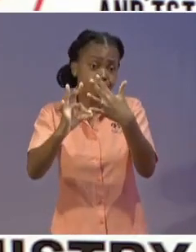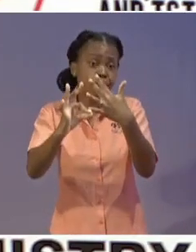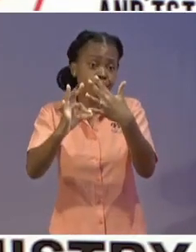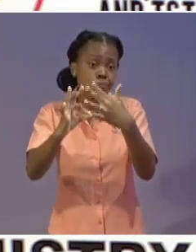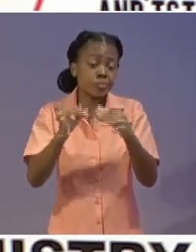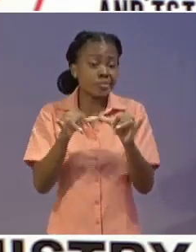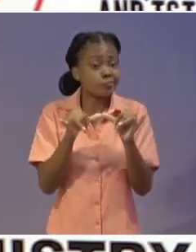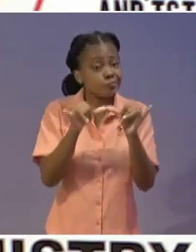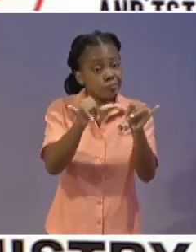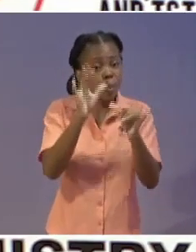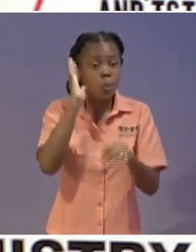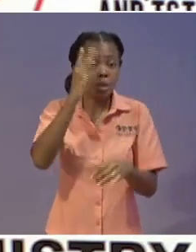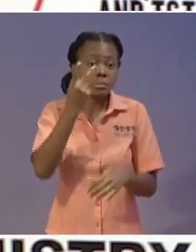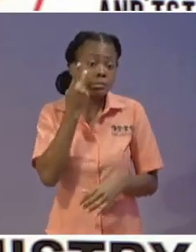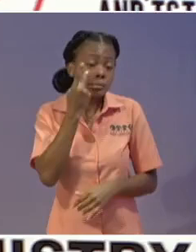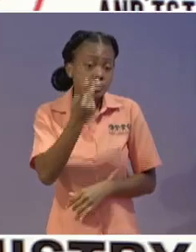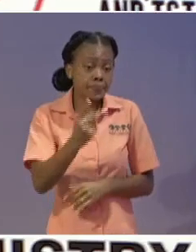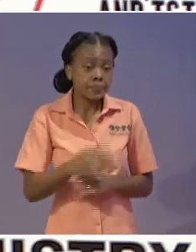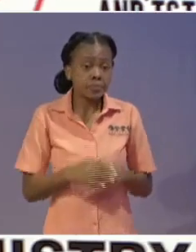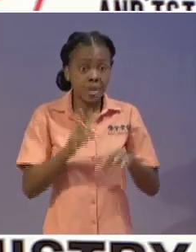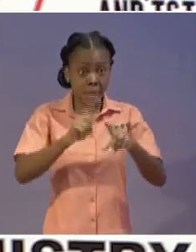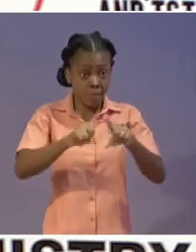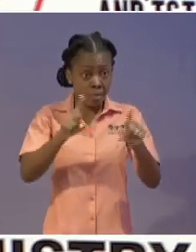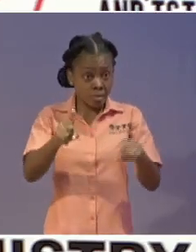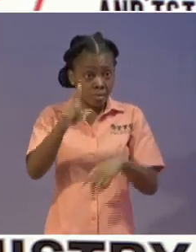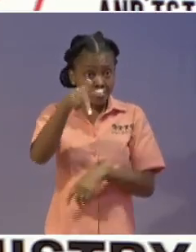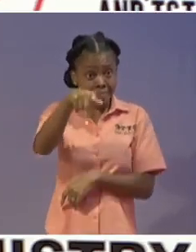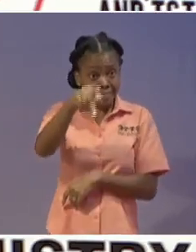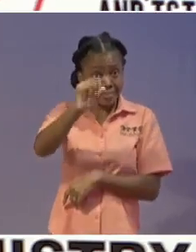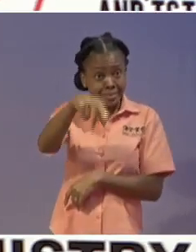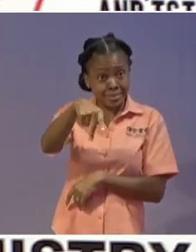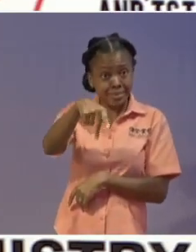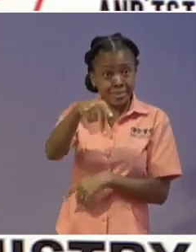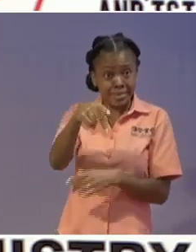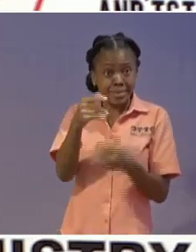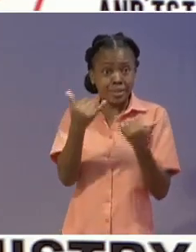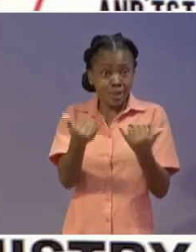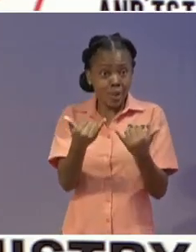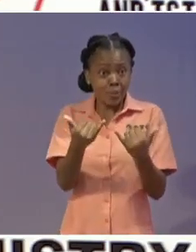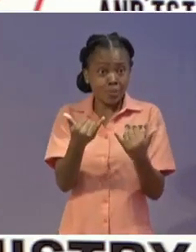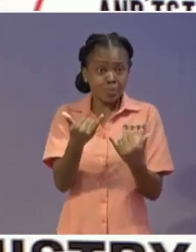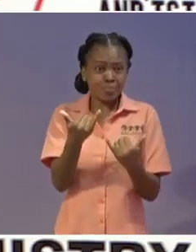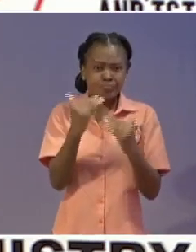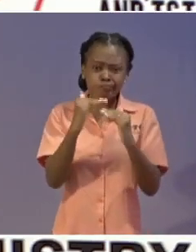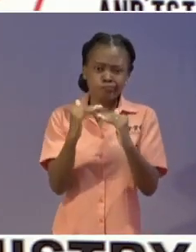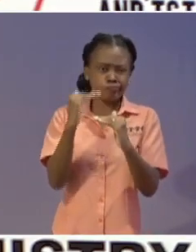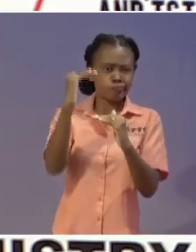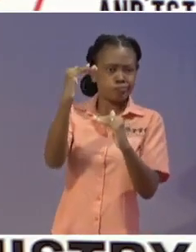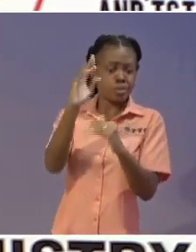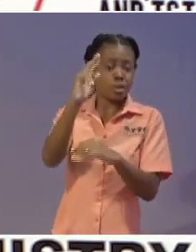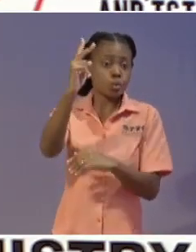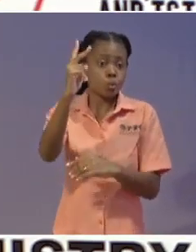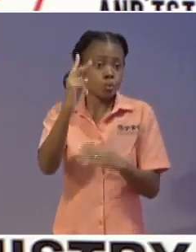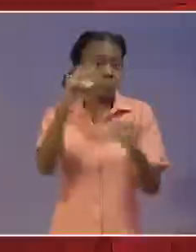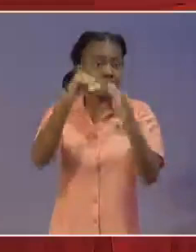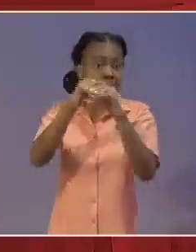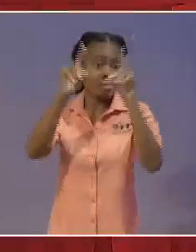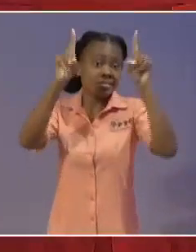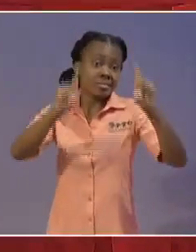I think Sinopharm in particular is in phase 2, which is early days by way of their development. Thank you very much,